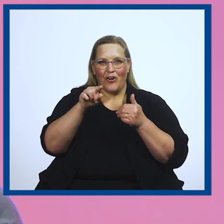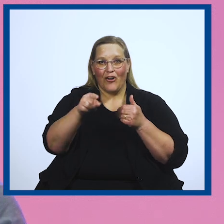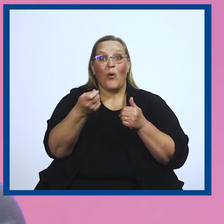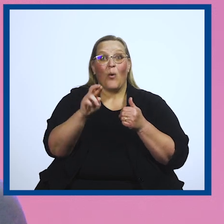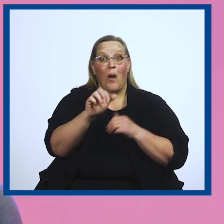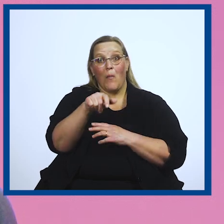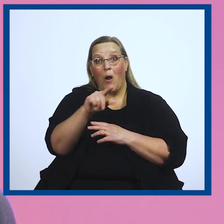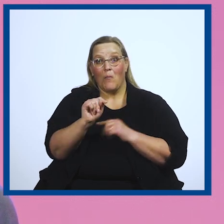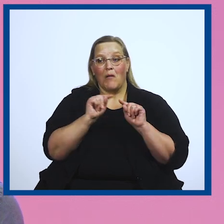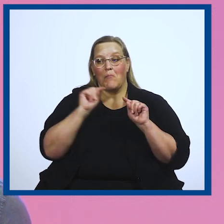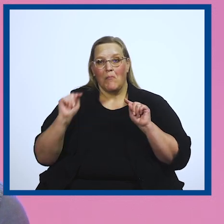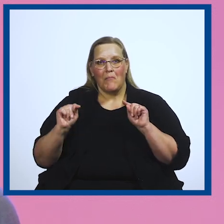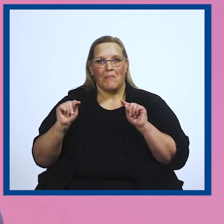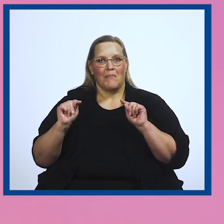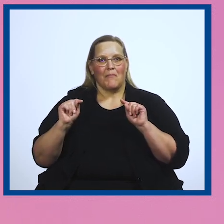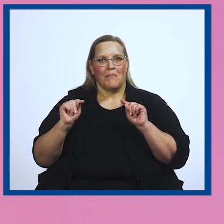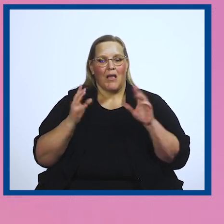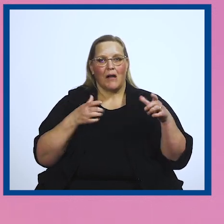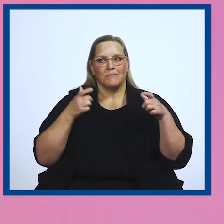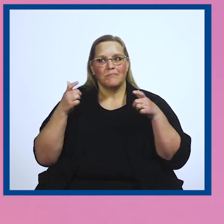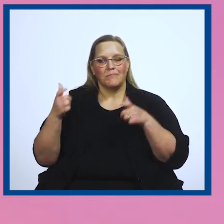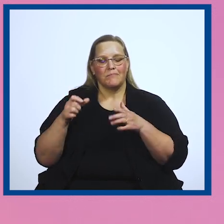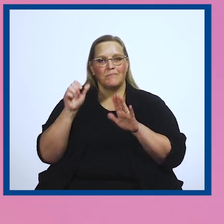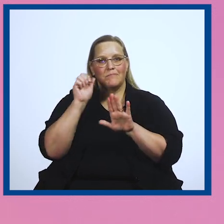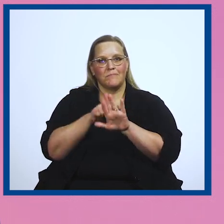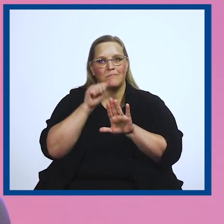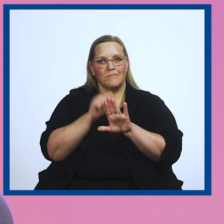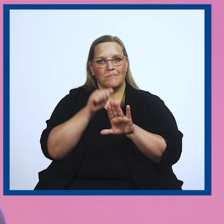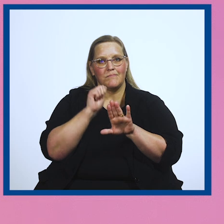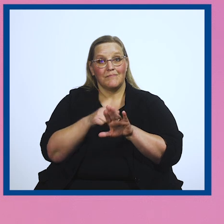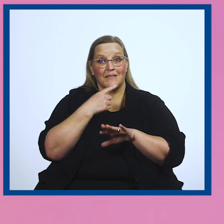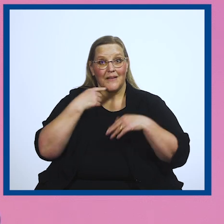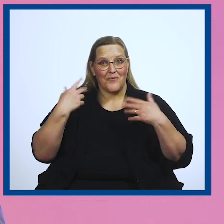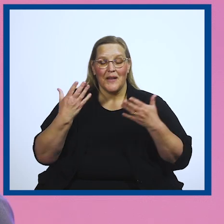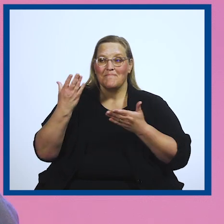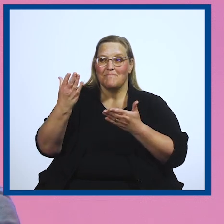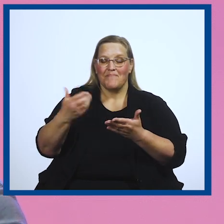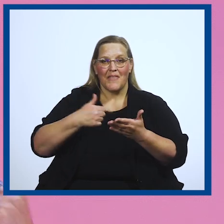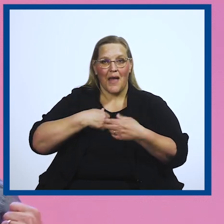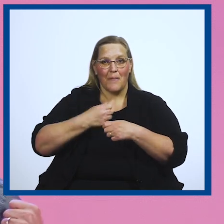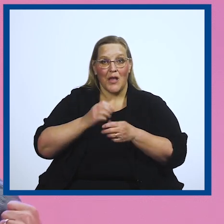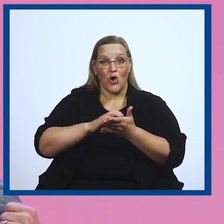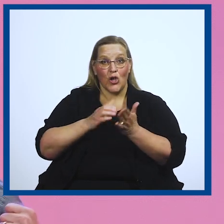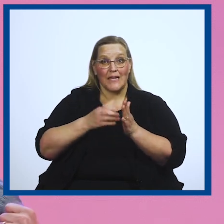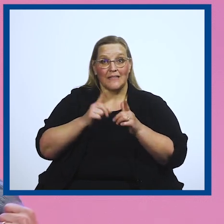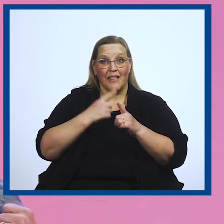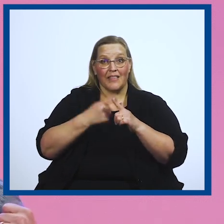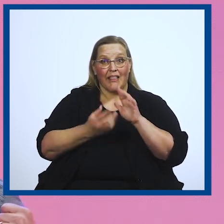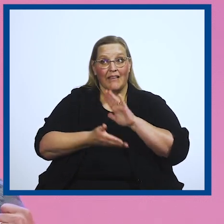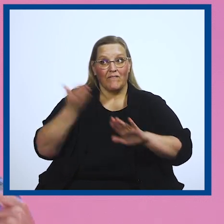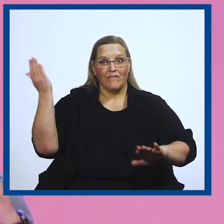yards from your apartment to your neighbor's apartment. And I want you to knock on that door and say, here, I made cookies for you, and then just leave. Don't say